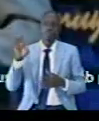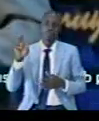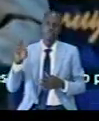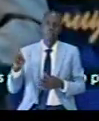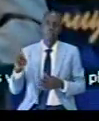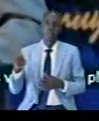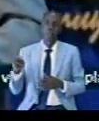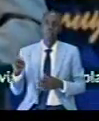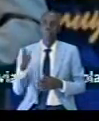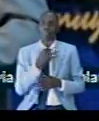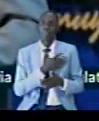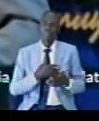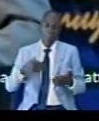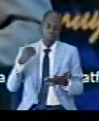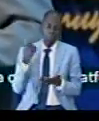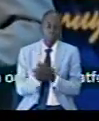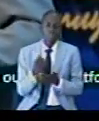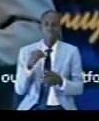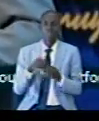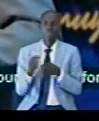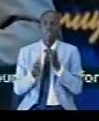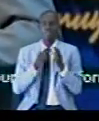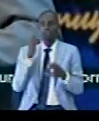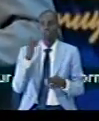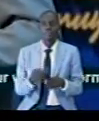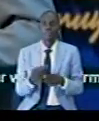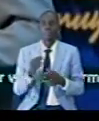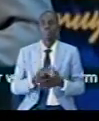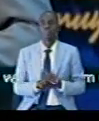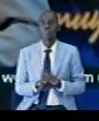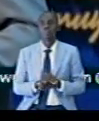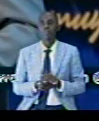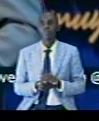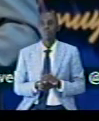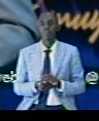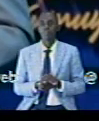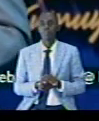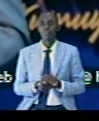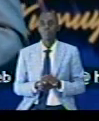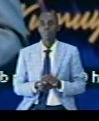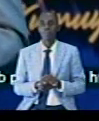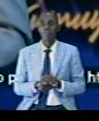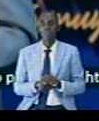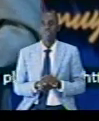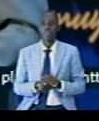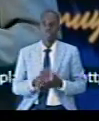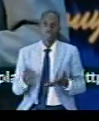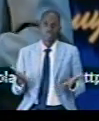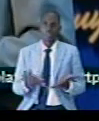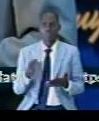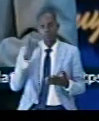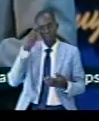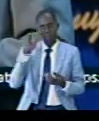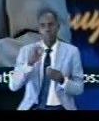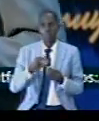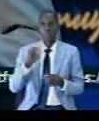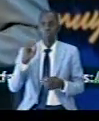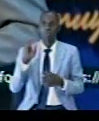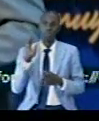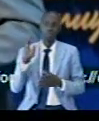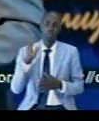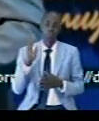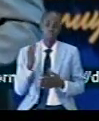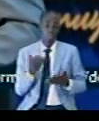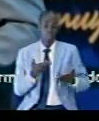And amen in Jesus' name. We return to our location with testimonies. Beside